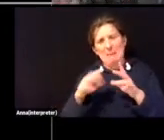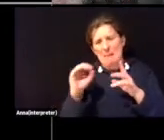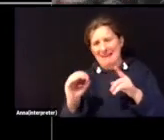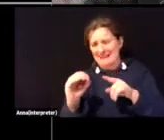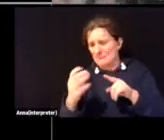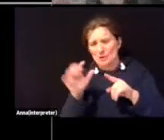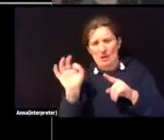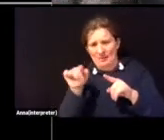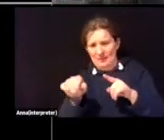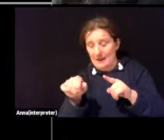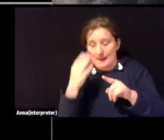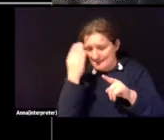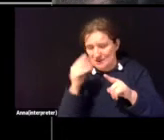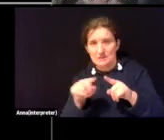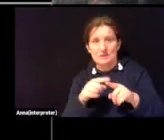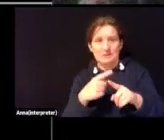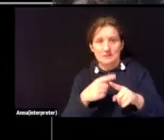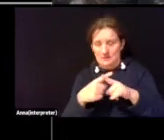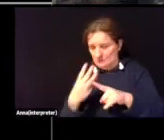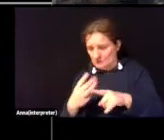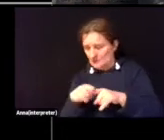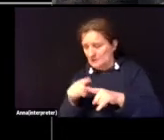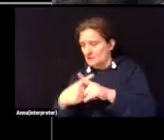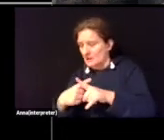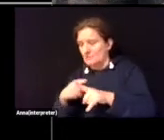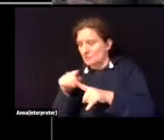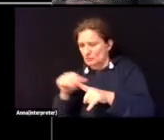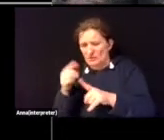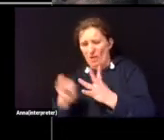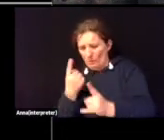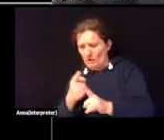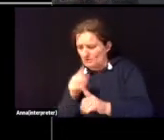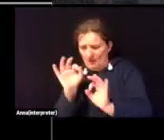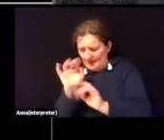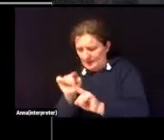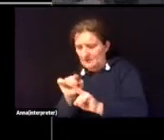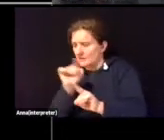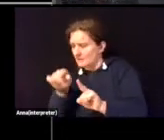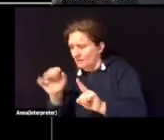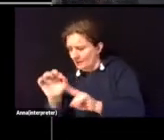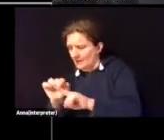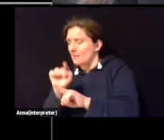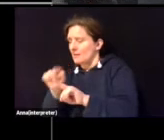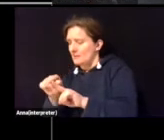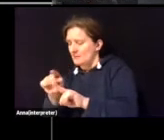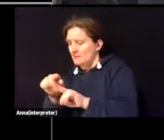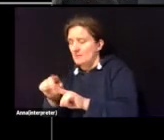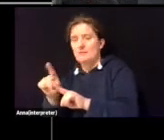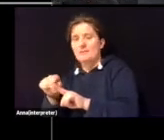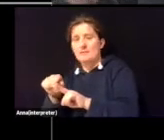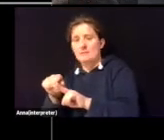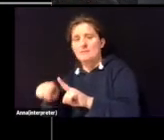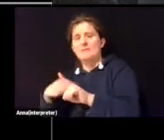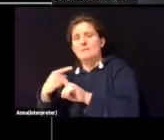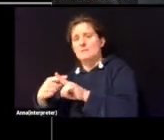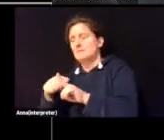don't see anything. But imagine there is. For every 3 times that goes around, there should be another planet. We don't see that one. But for every 3 times that putative planet